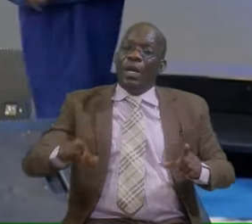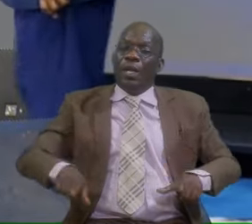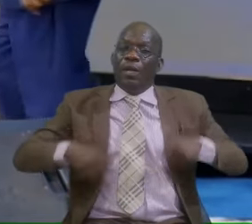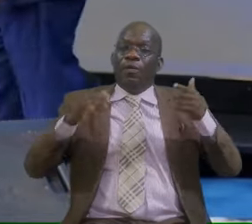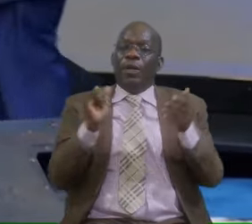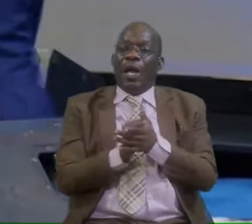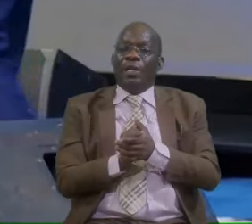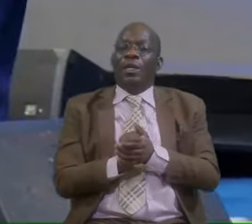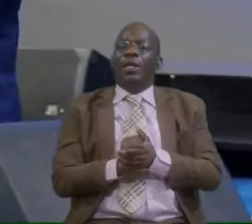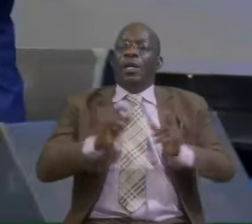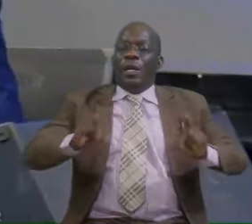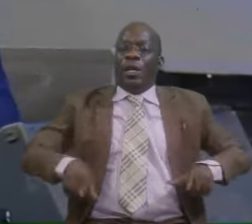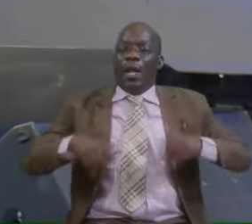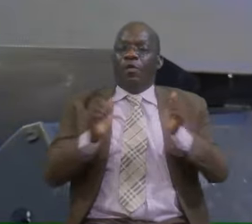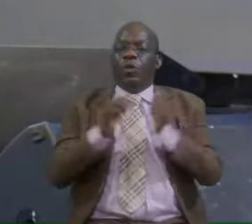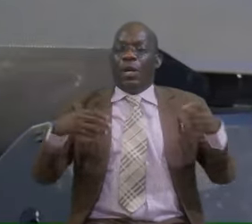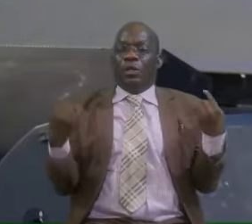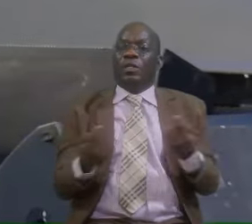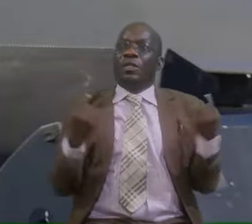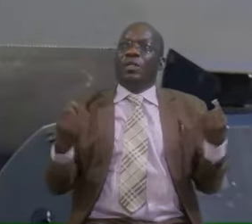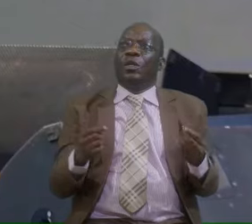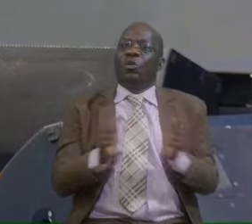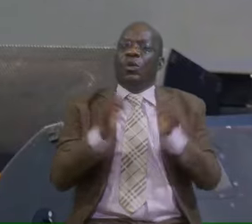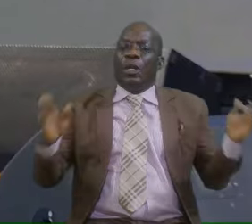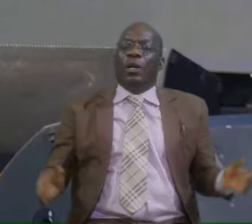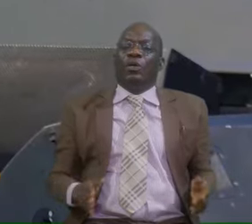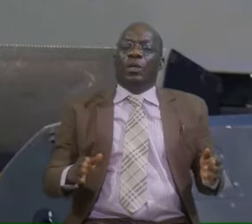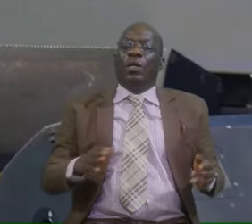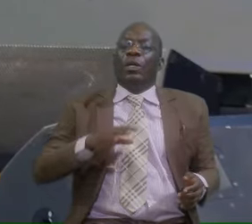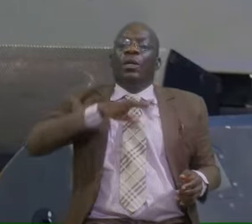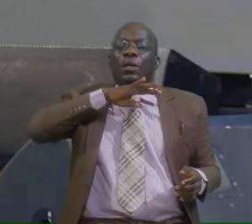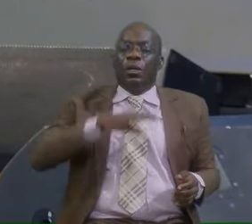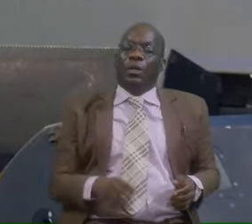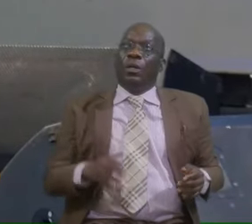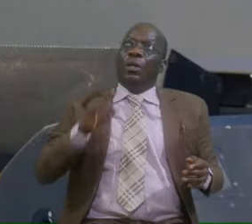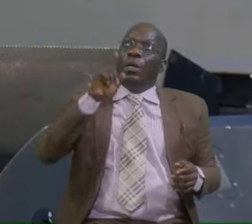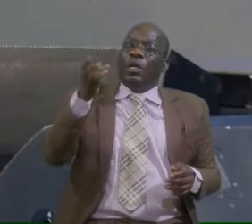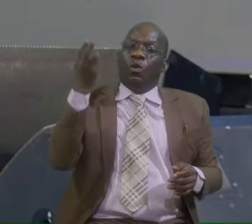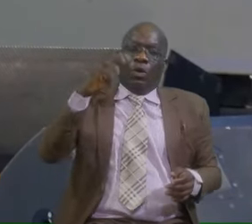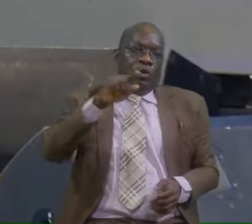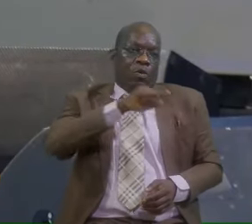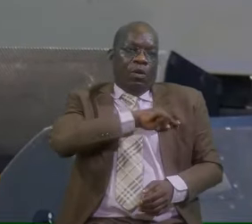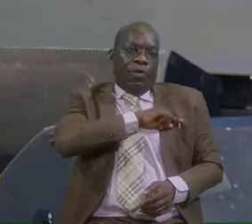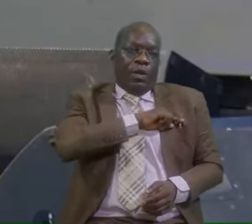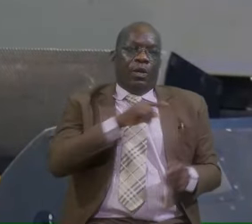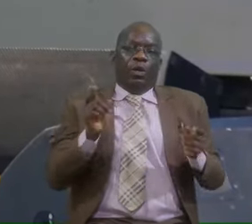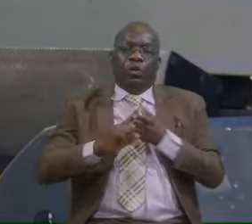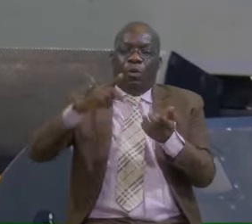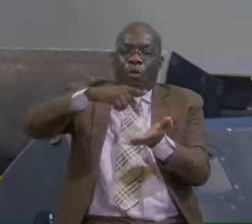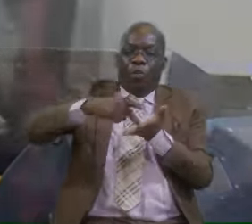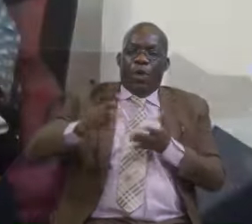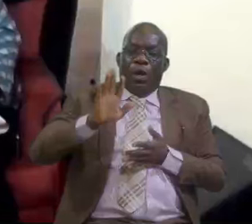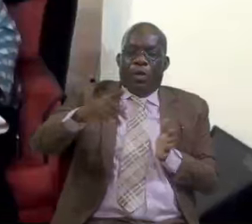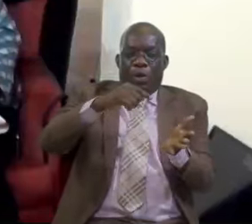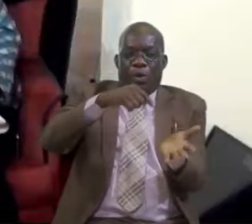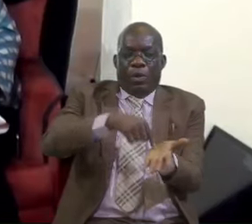sinless life, he was qualified to now pay your debt and to